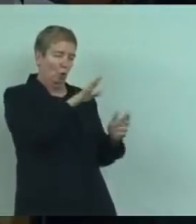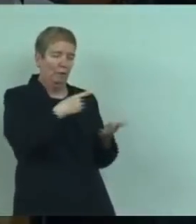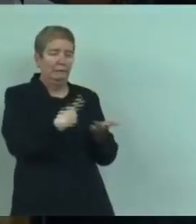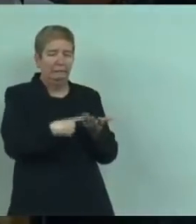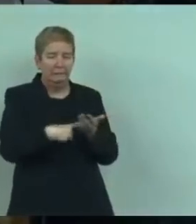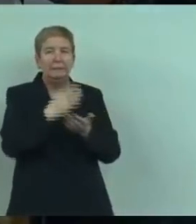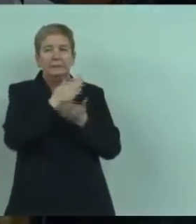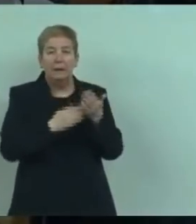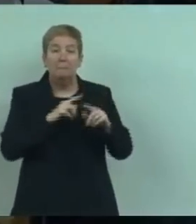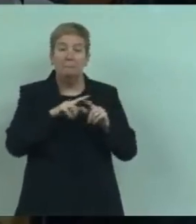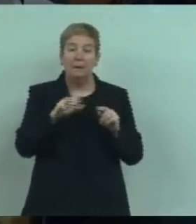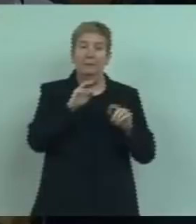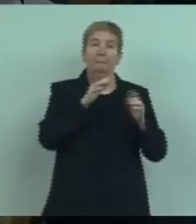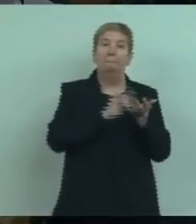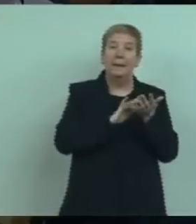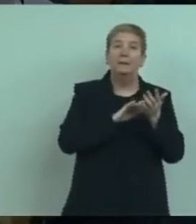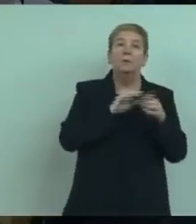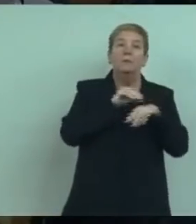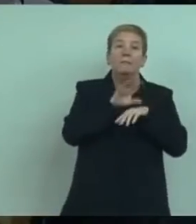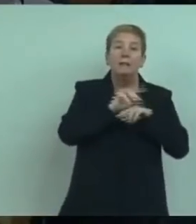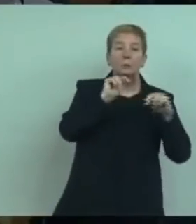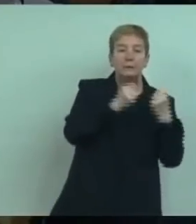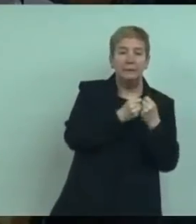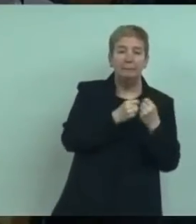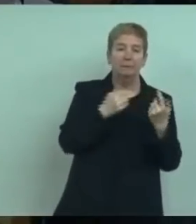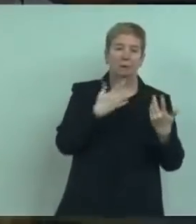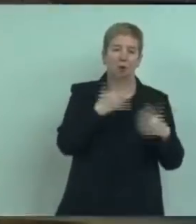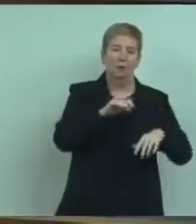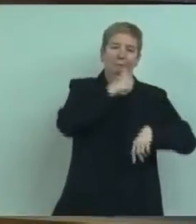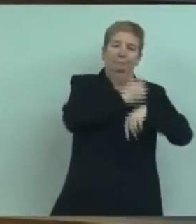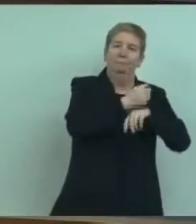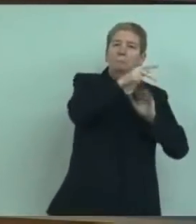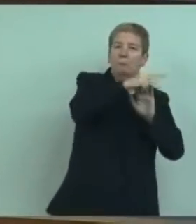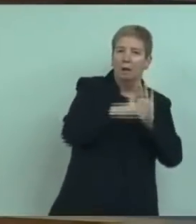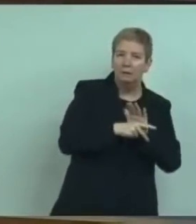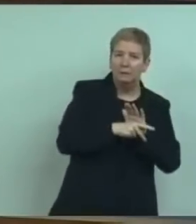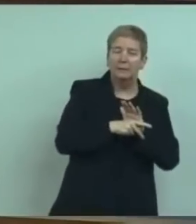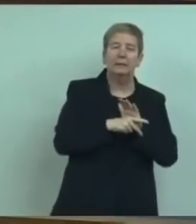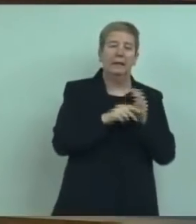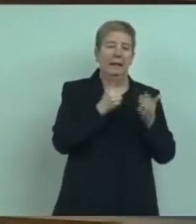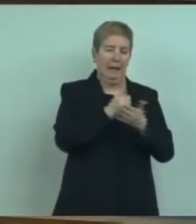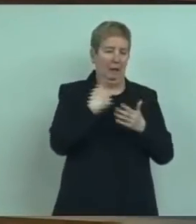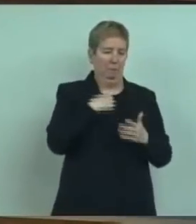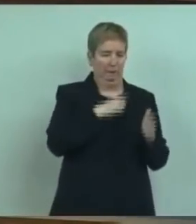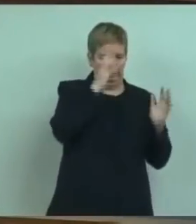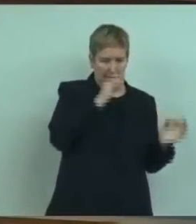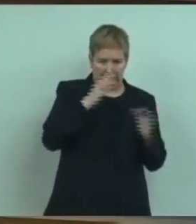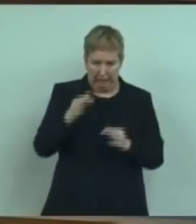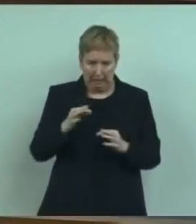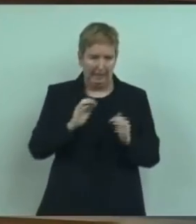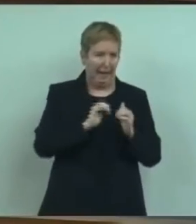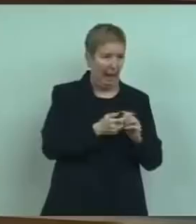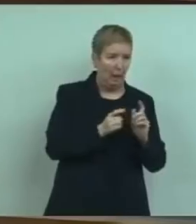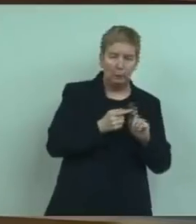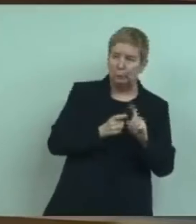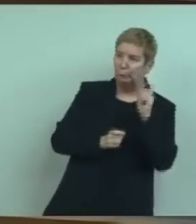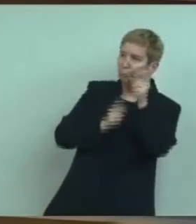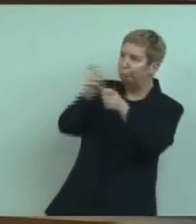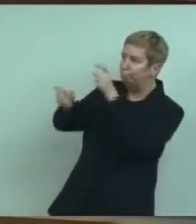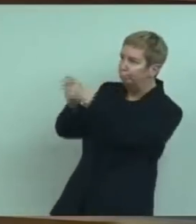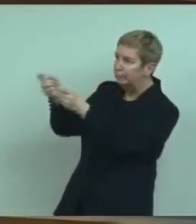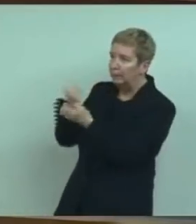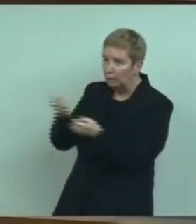medical advisory team has a set of principles that we use to make decisions about where care is delivered and when people should